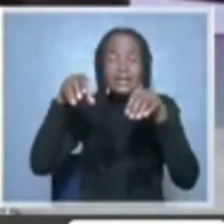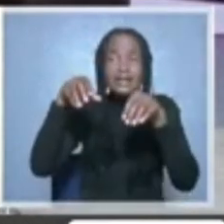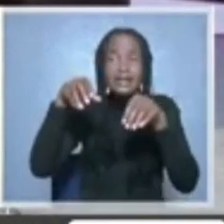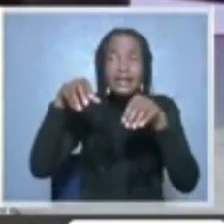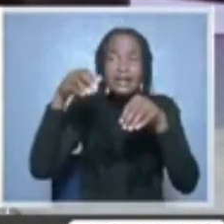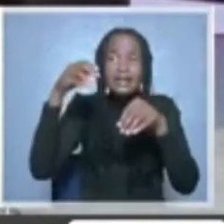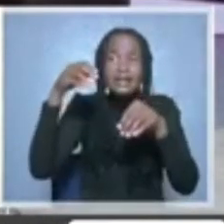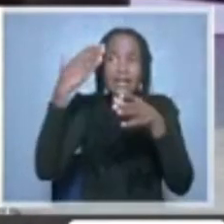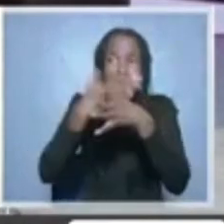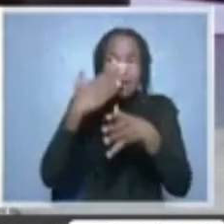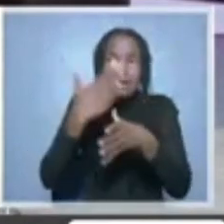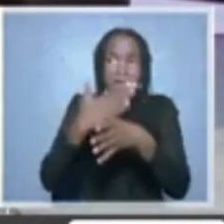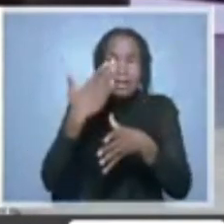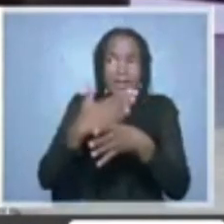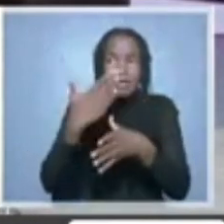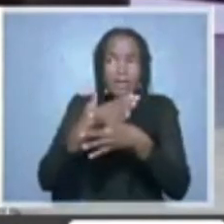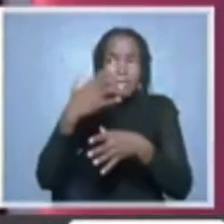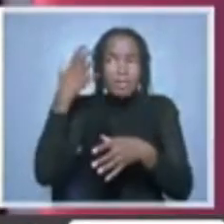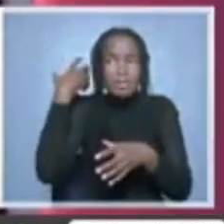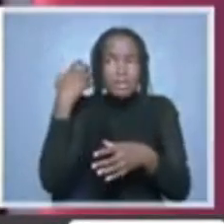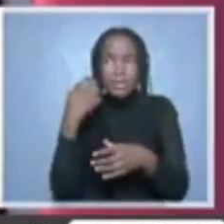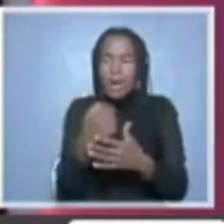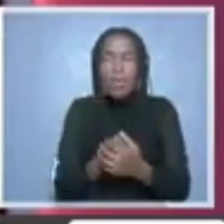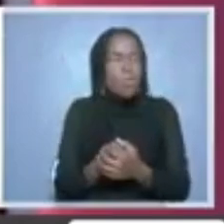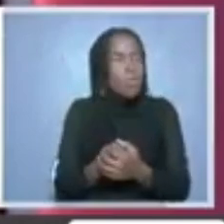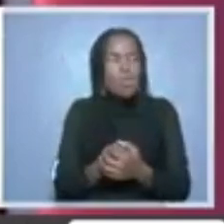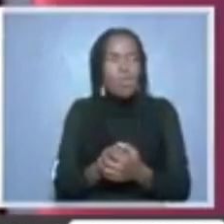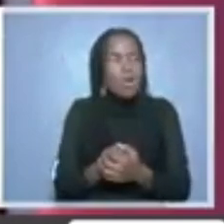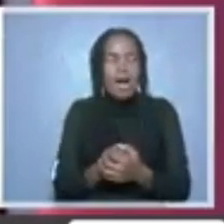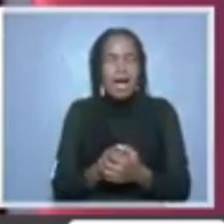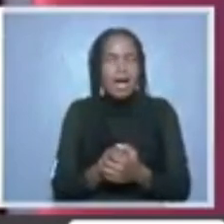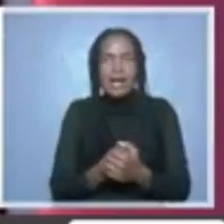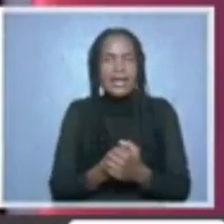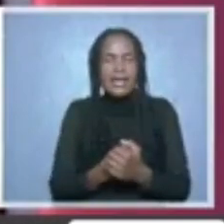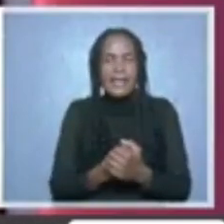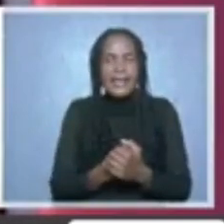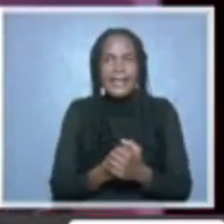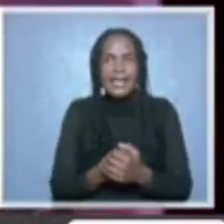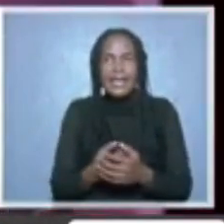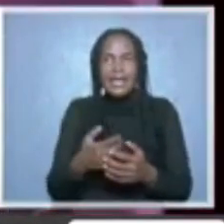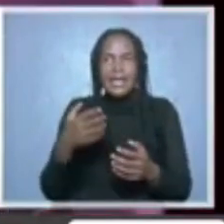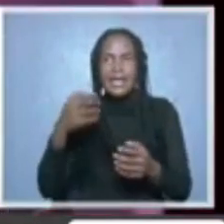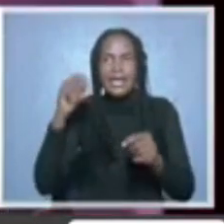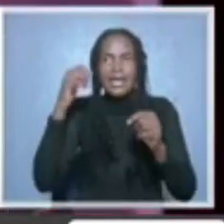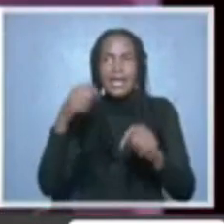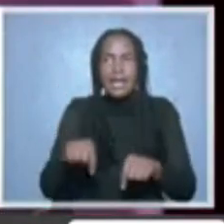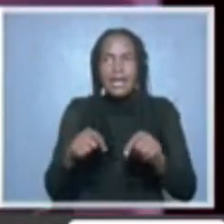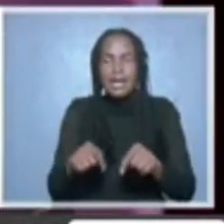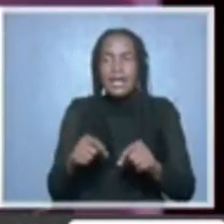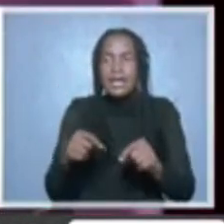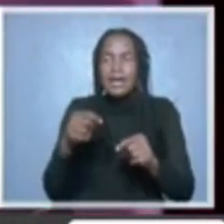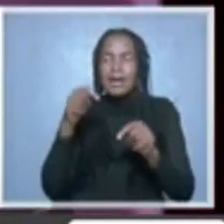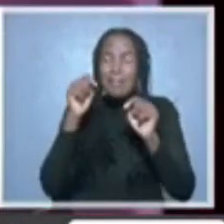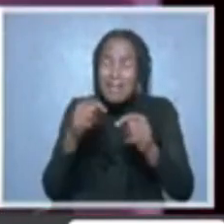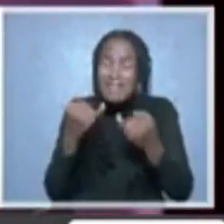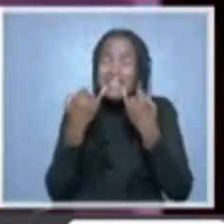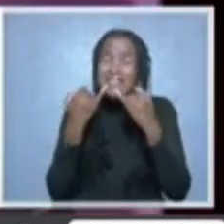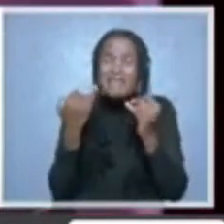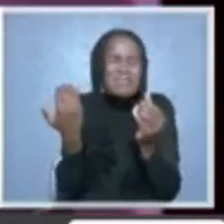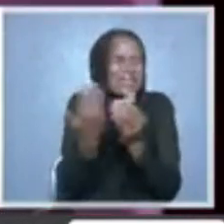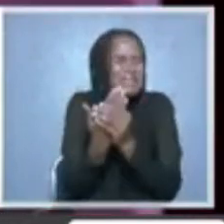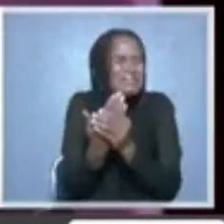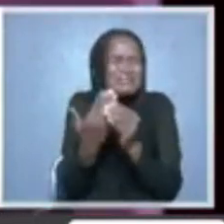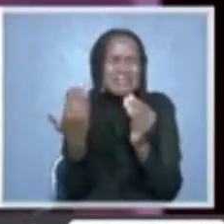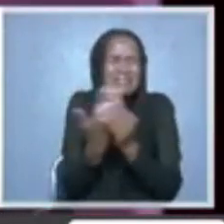also just from a historical history perspective, there's so much that we've been learning. I've made it a point at my house that my